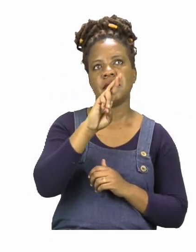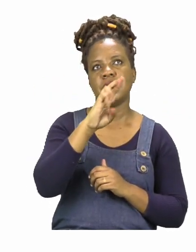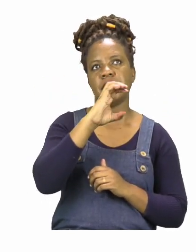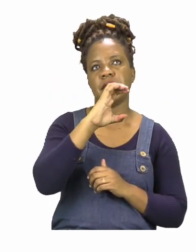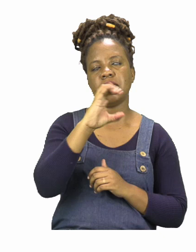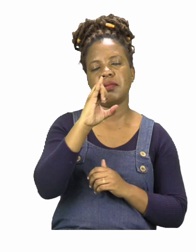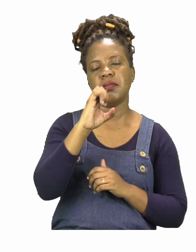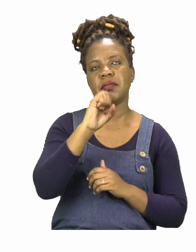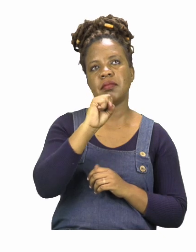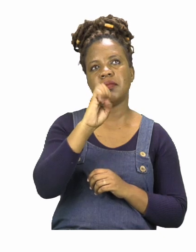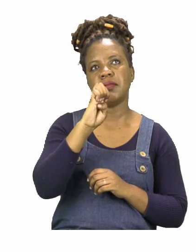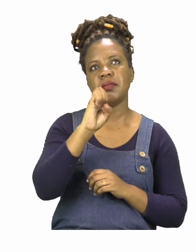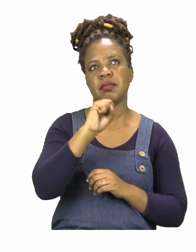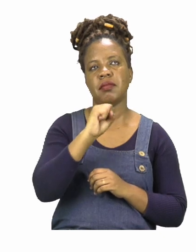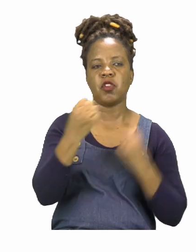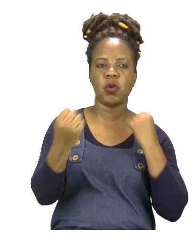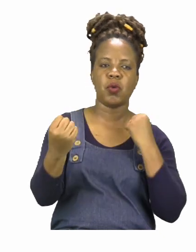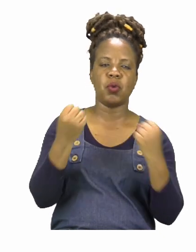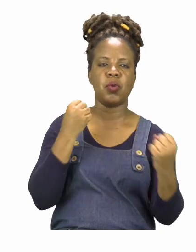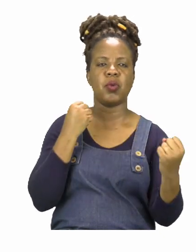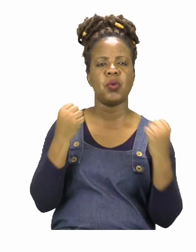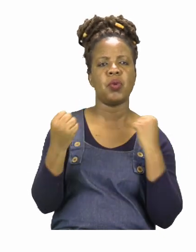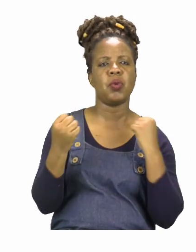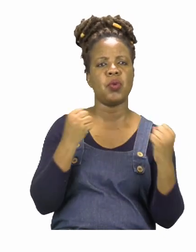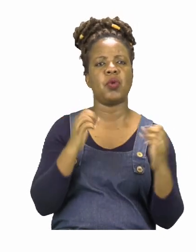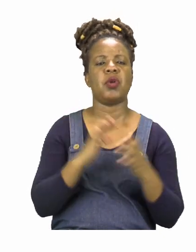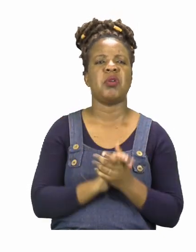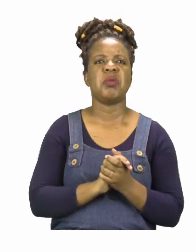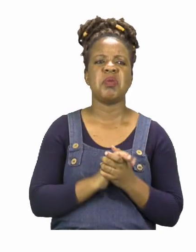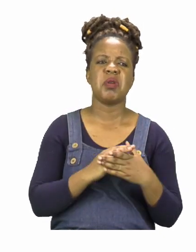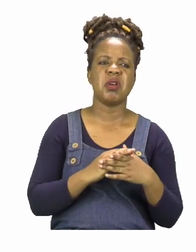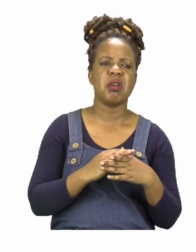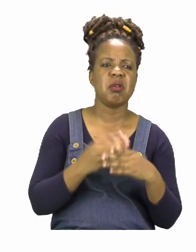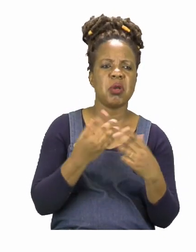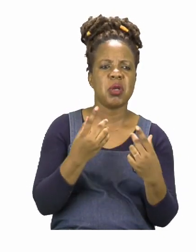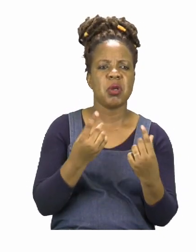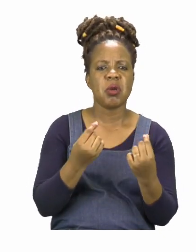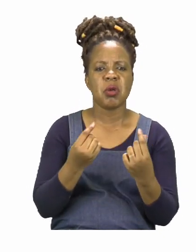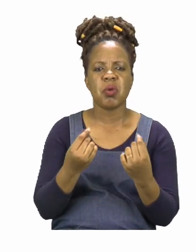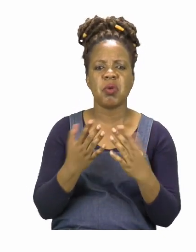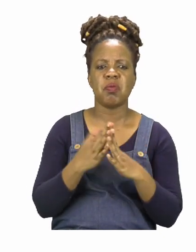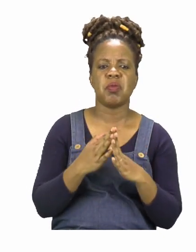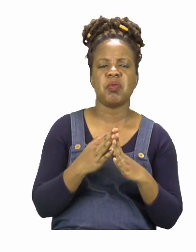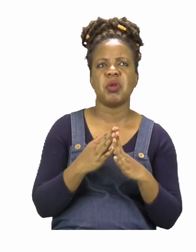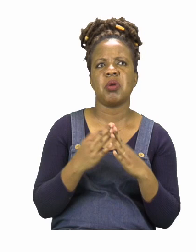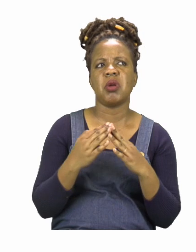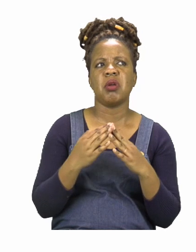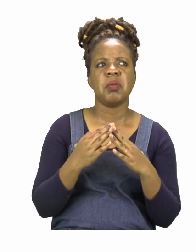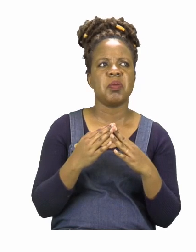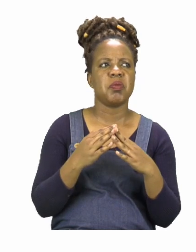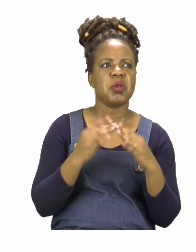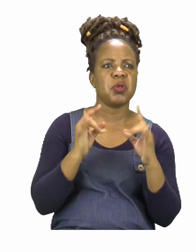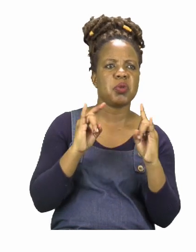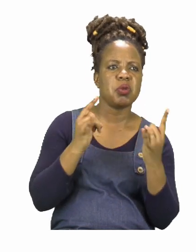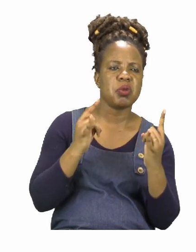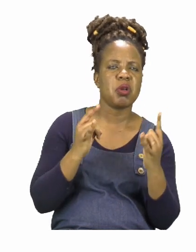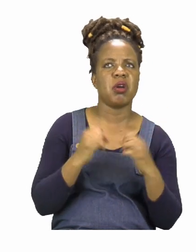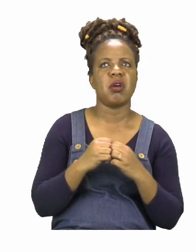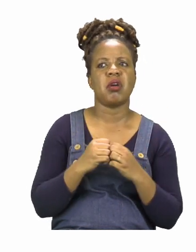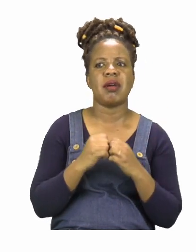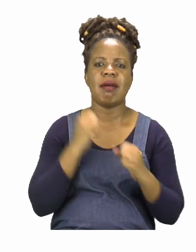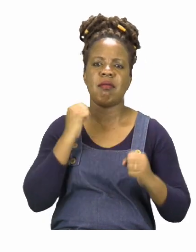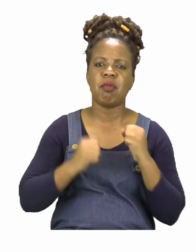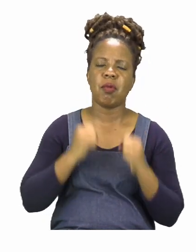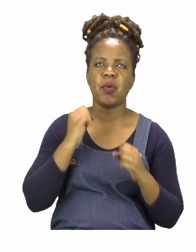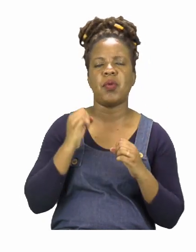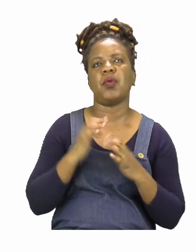effort that help us to keep fit. We can use the word exercises in the sentence, I